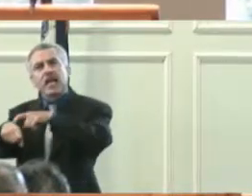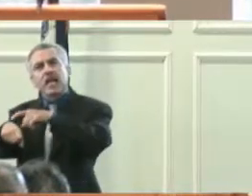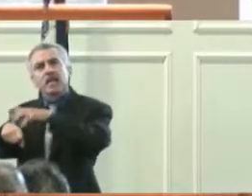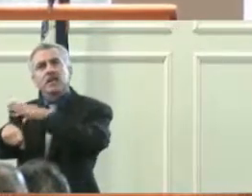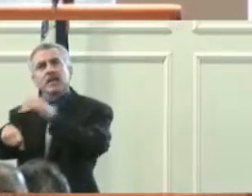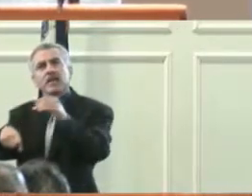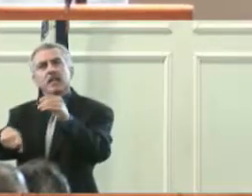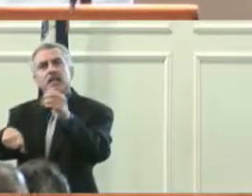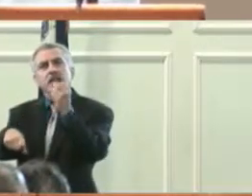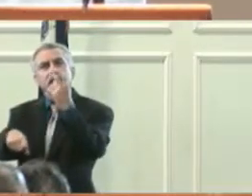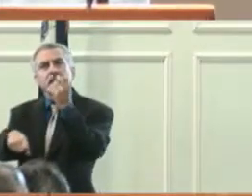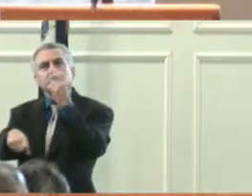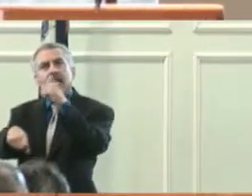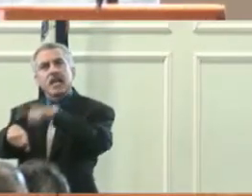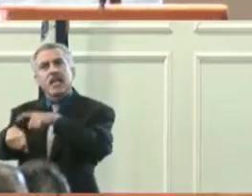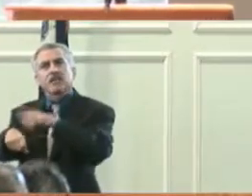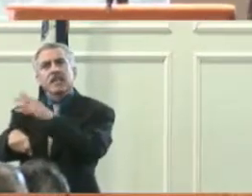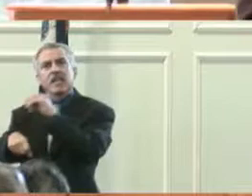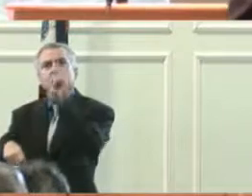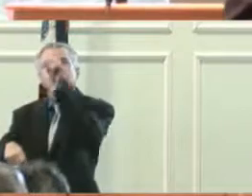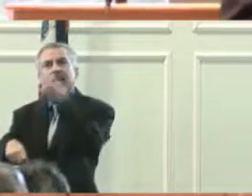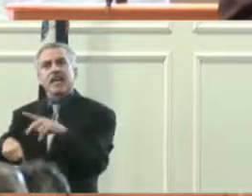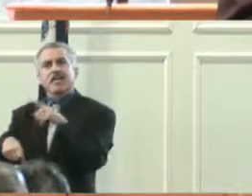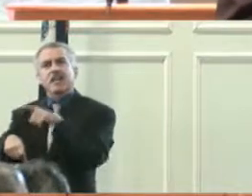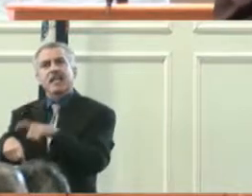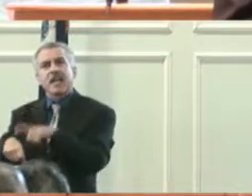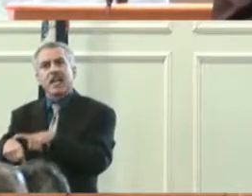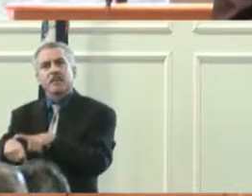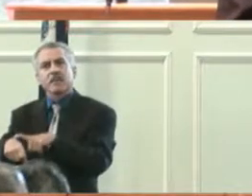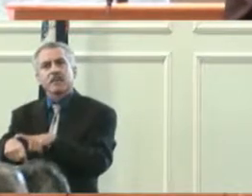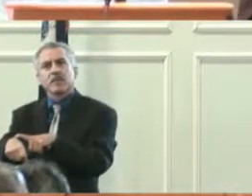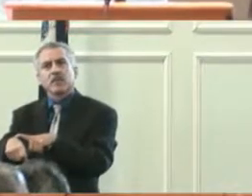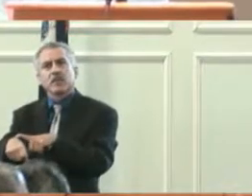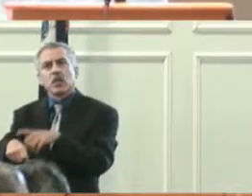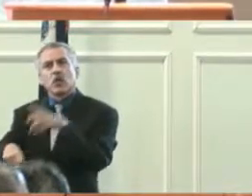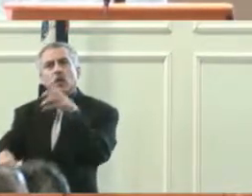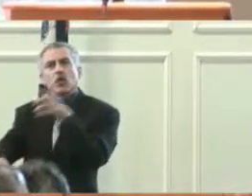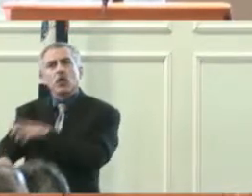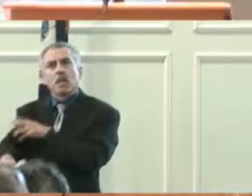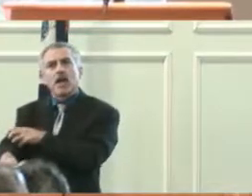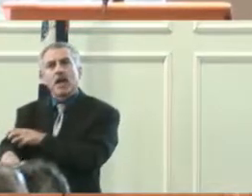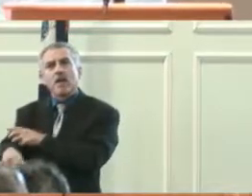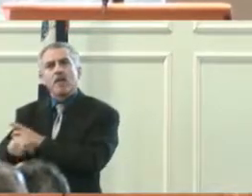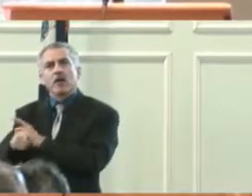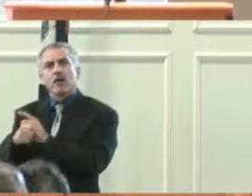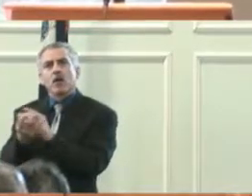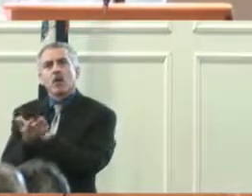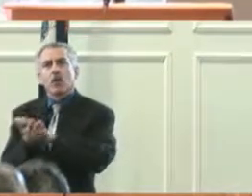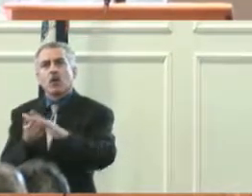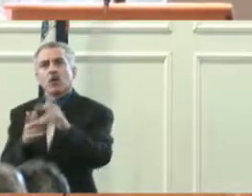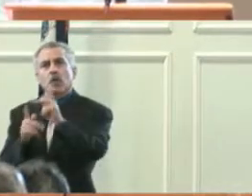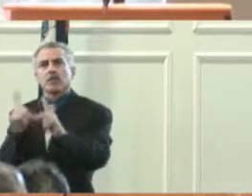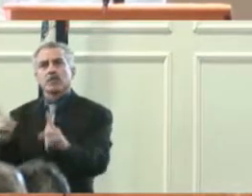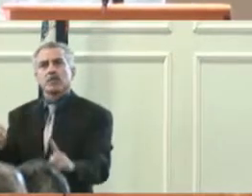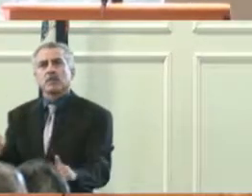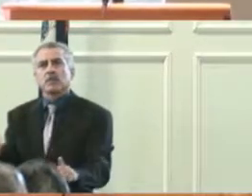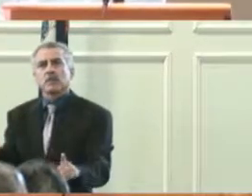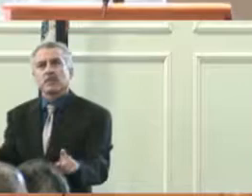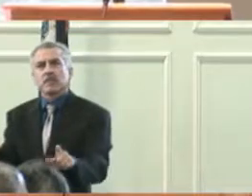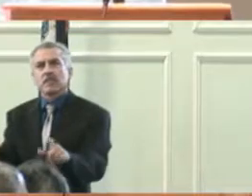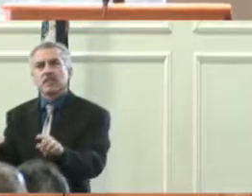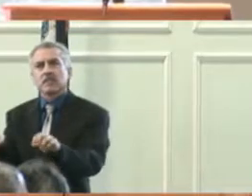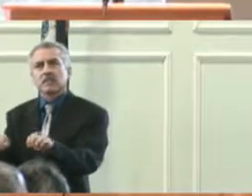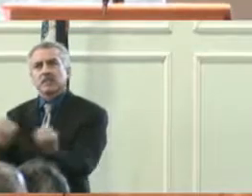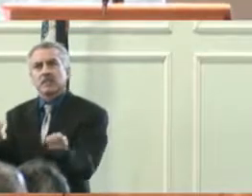half a time. And when the power of the holy people has been completely shattered, all these things shall